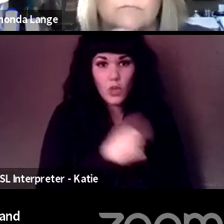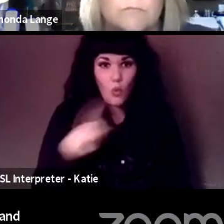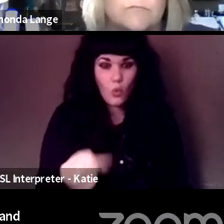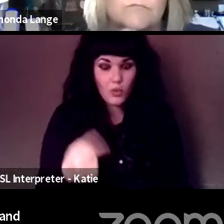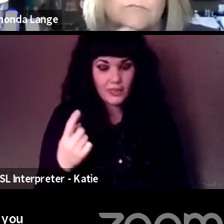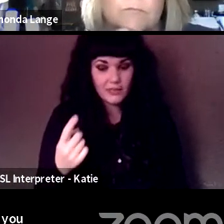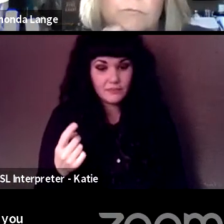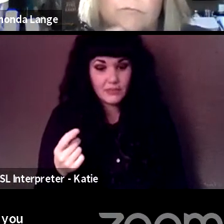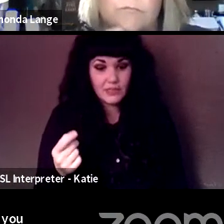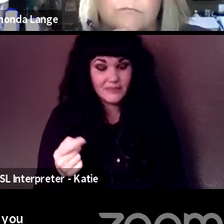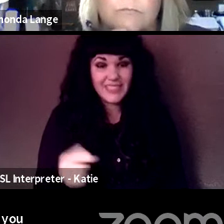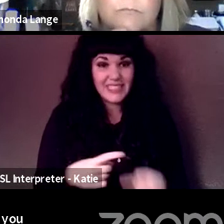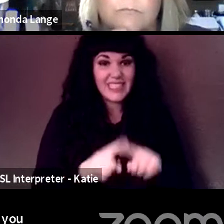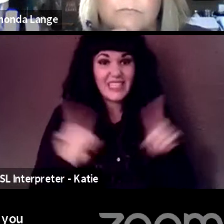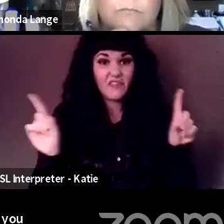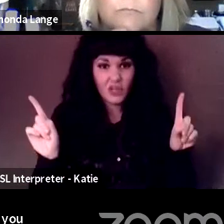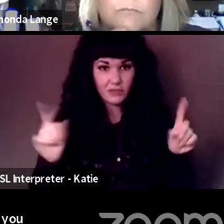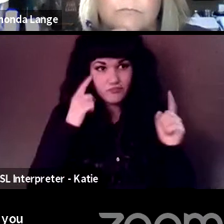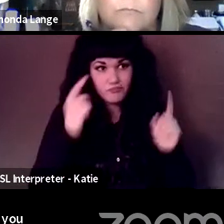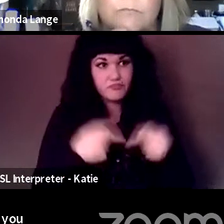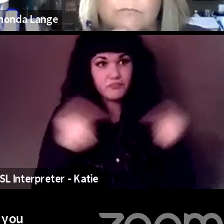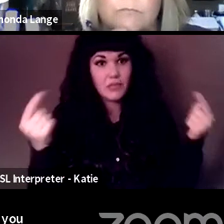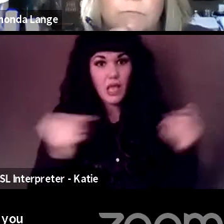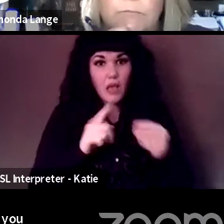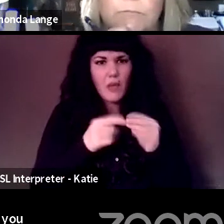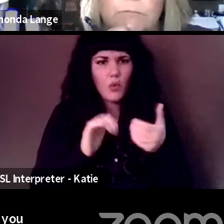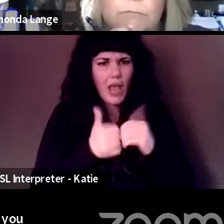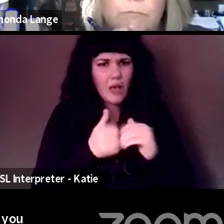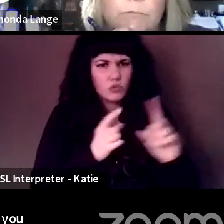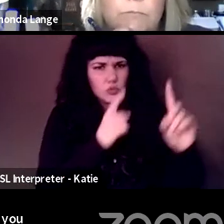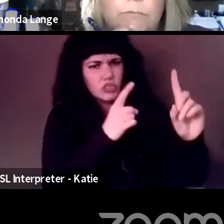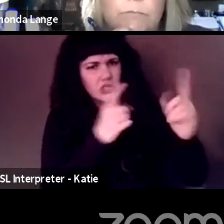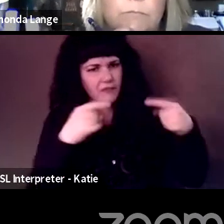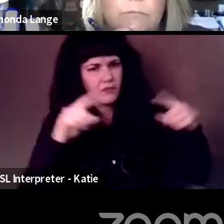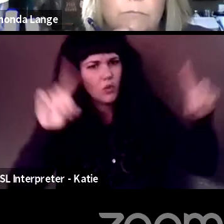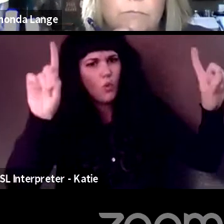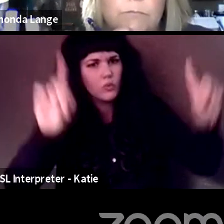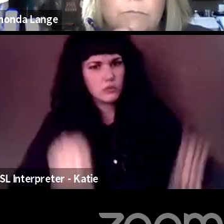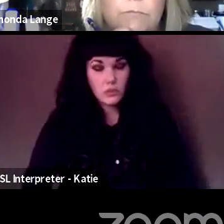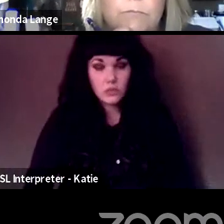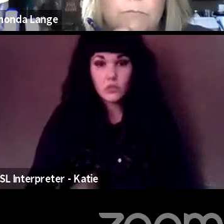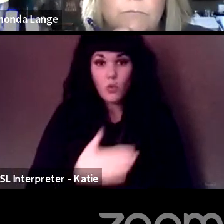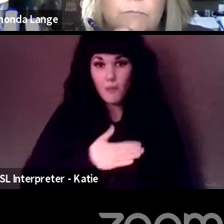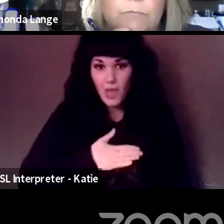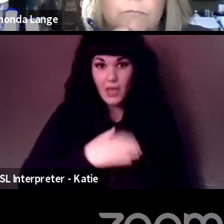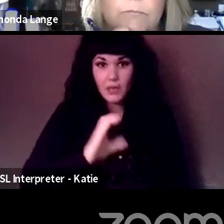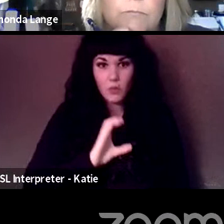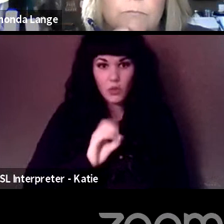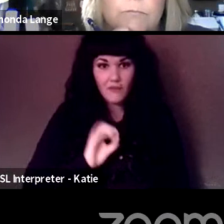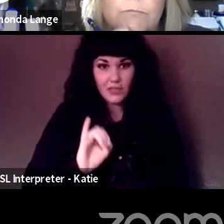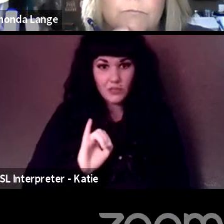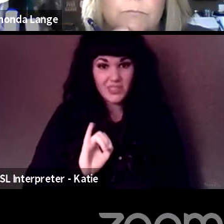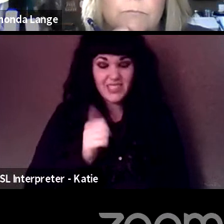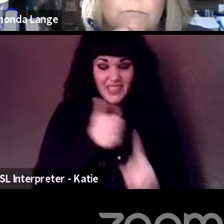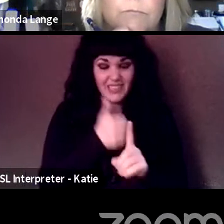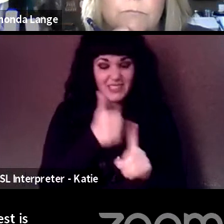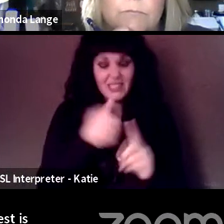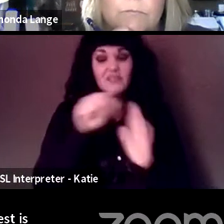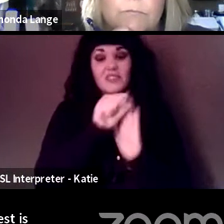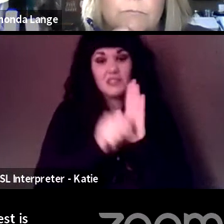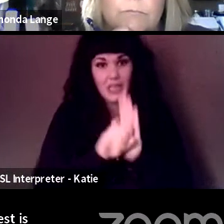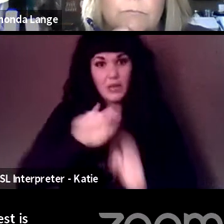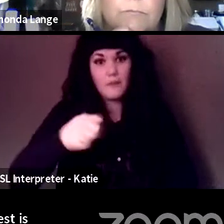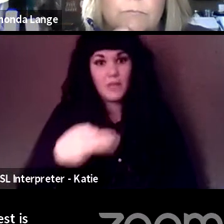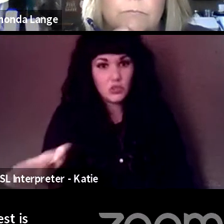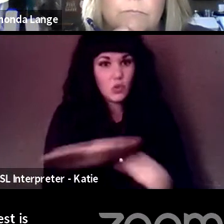want to achieve those goals. So in my opinion, the community of interest is the state of Michigan. I think if you guys look at